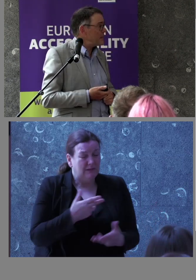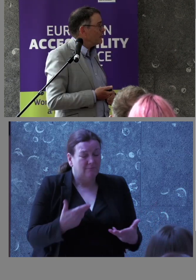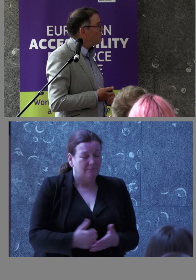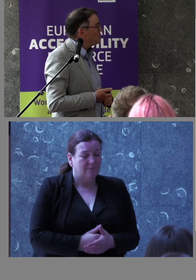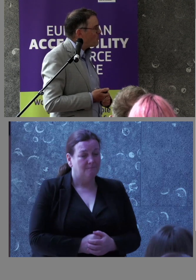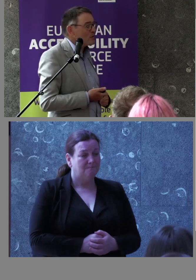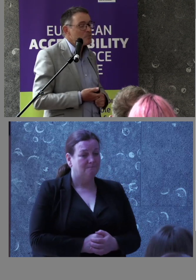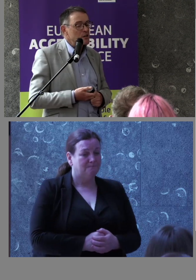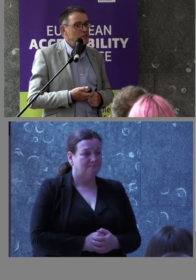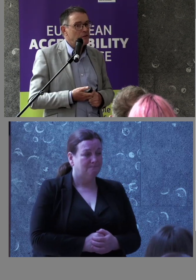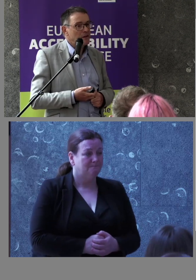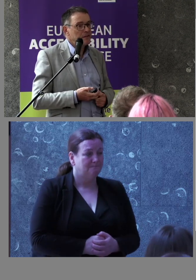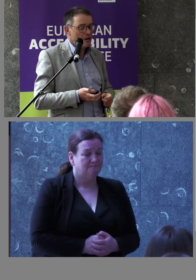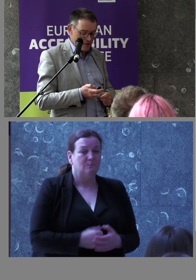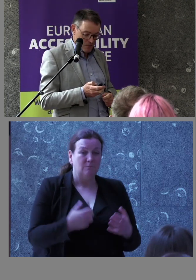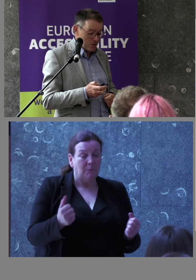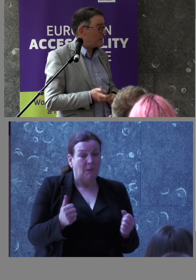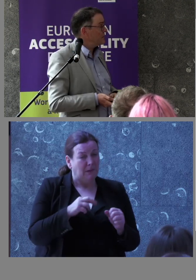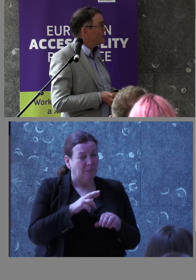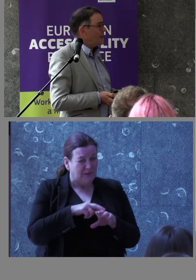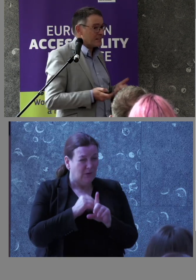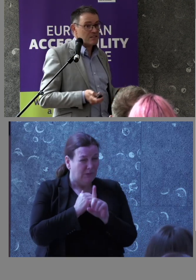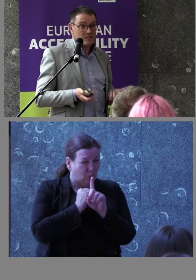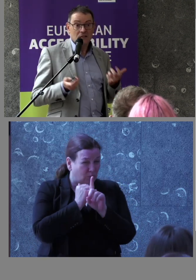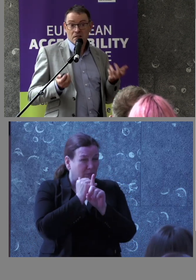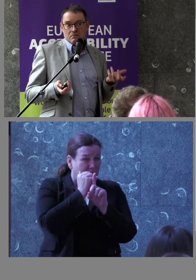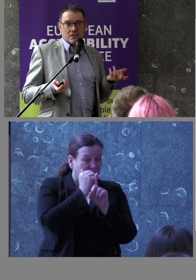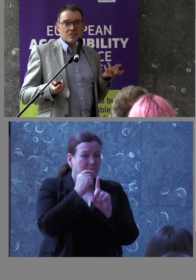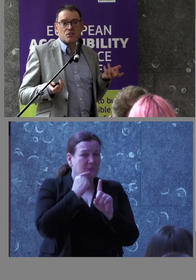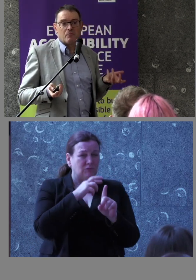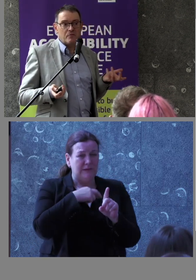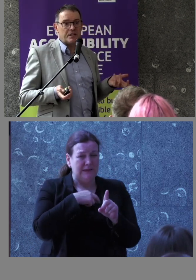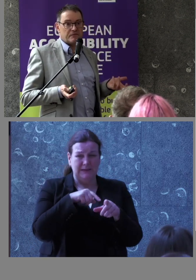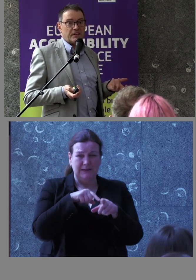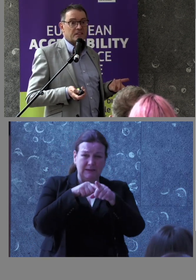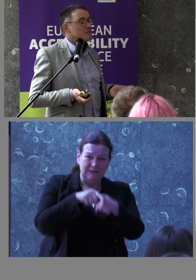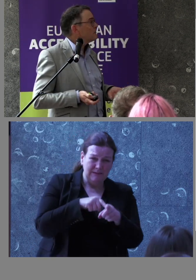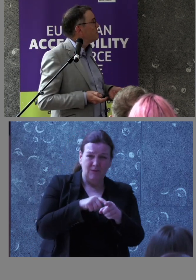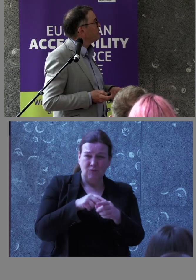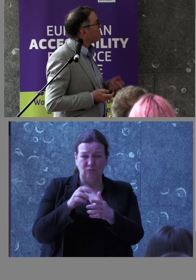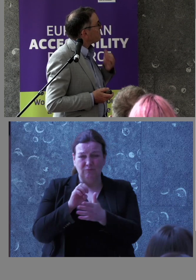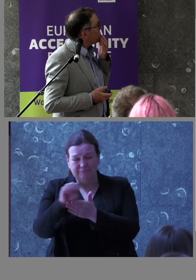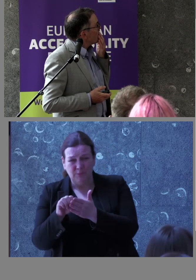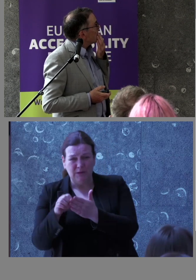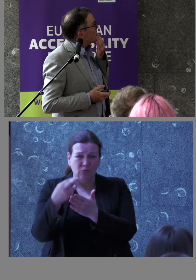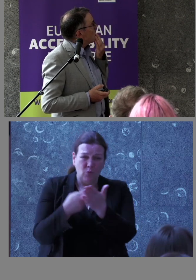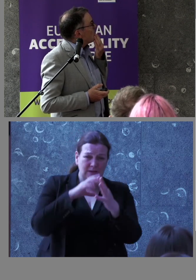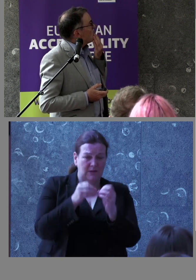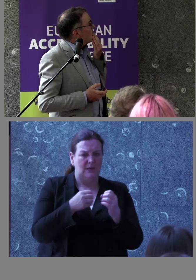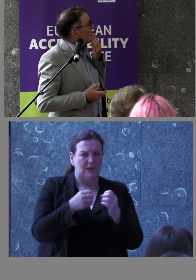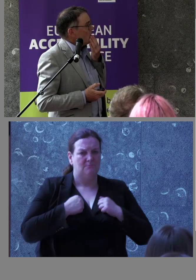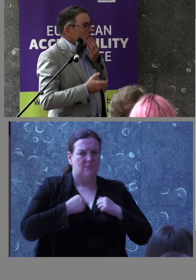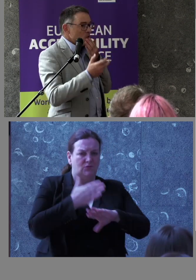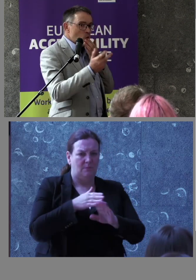taxes. That collects most of the money and also includes things like customs. We have an accessibility statement, and you can see